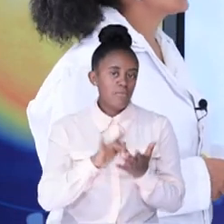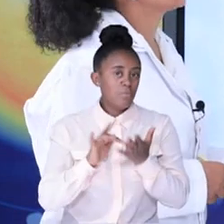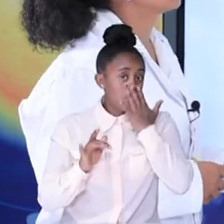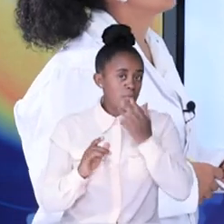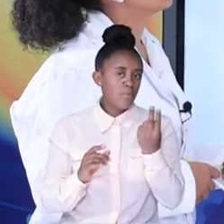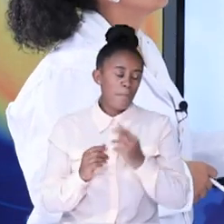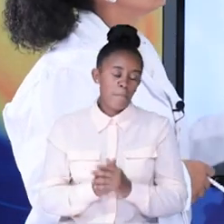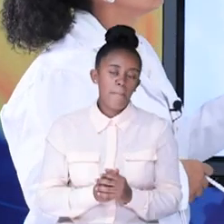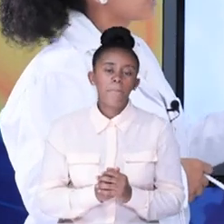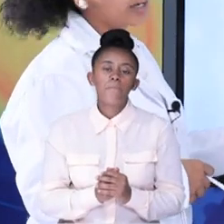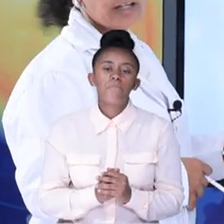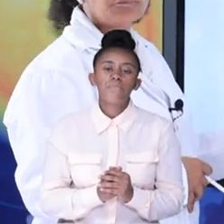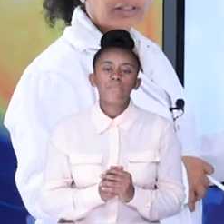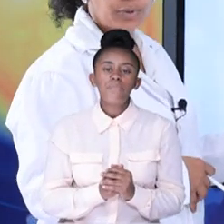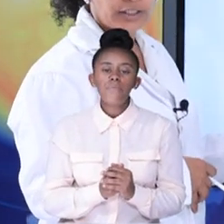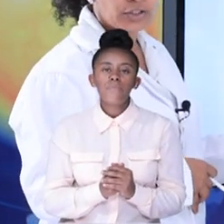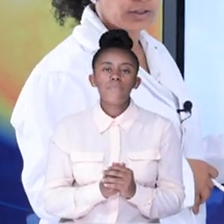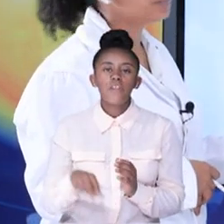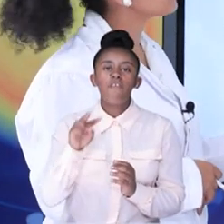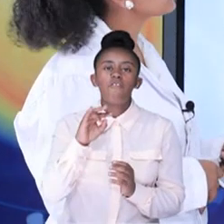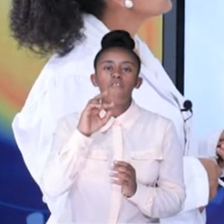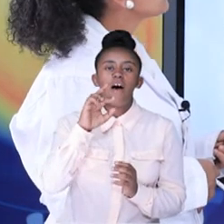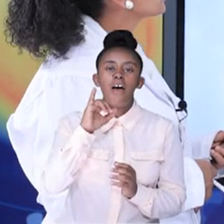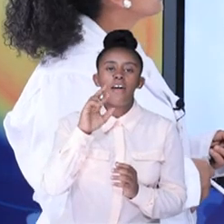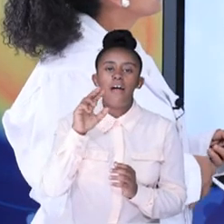reduce the viral multiplication.